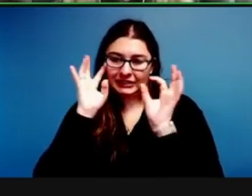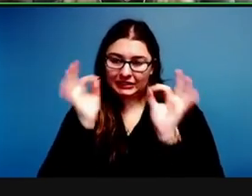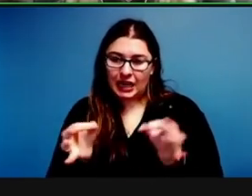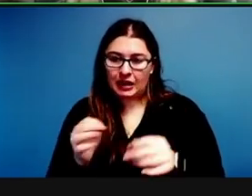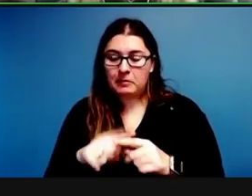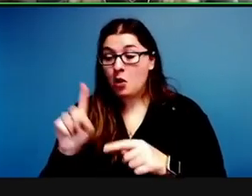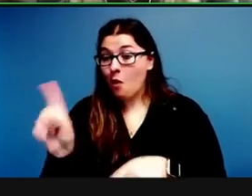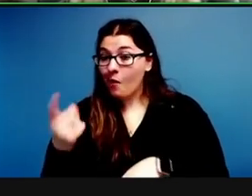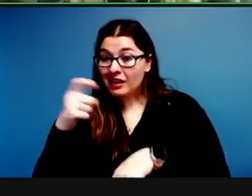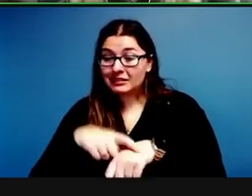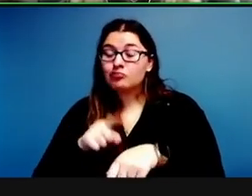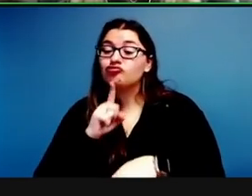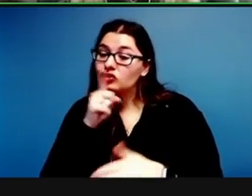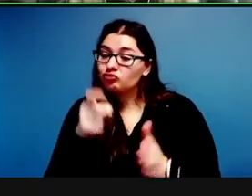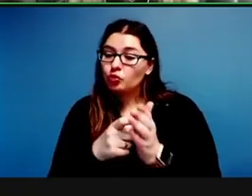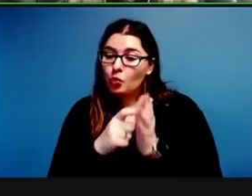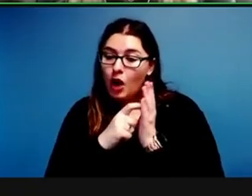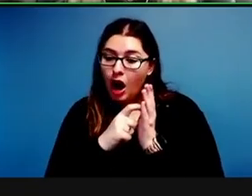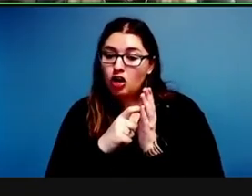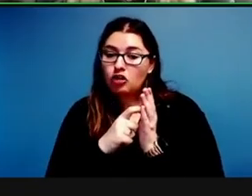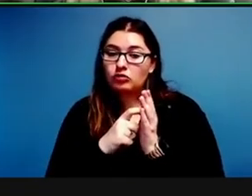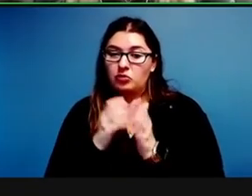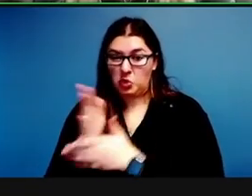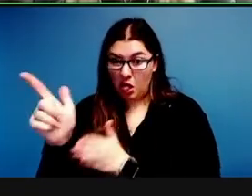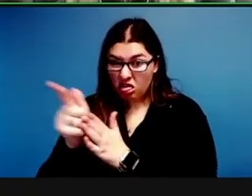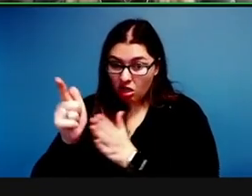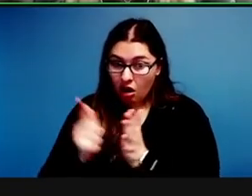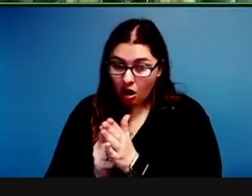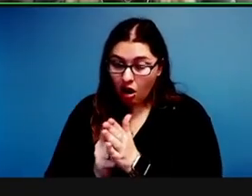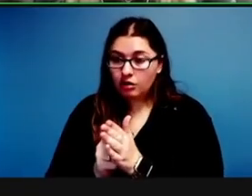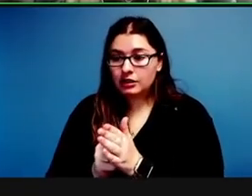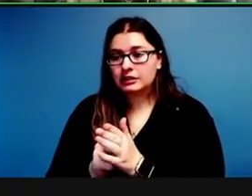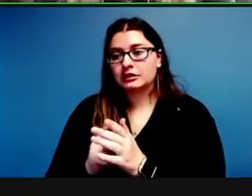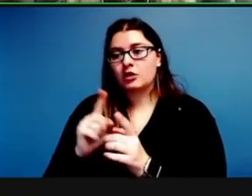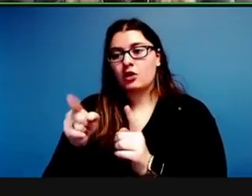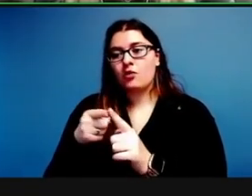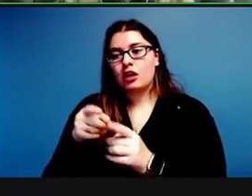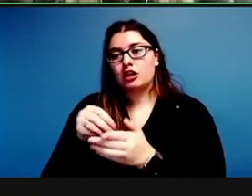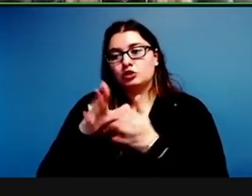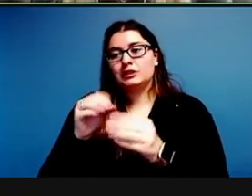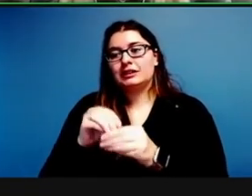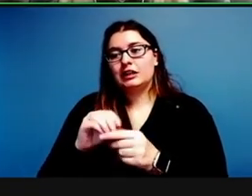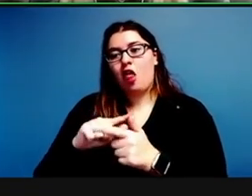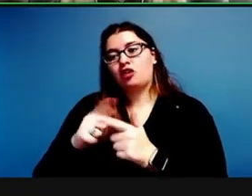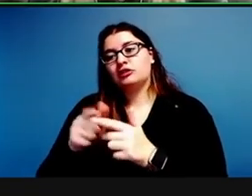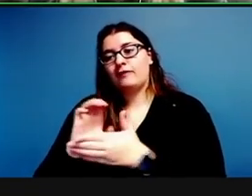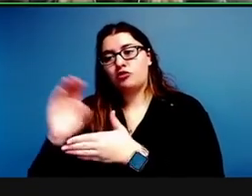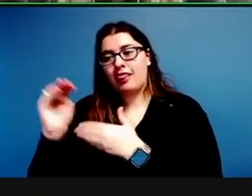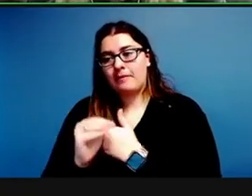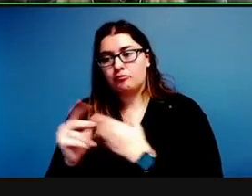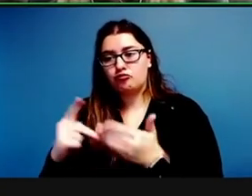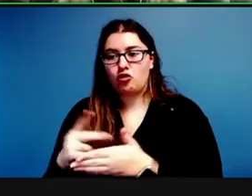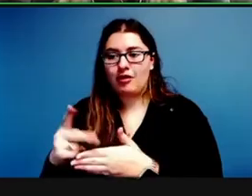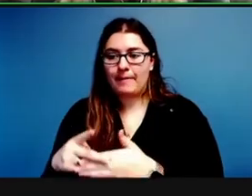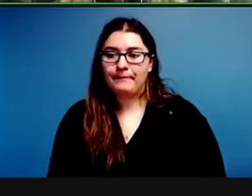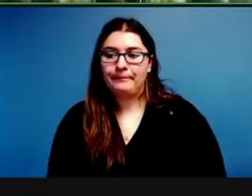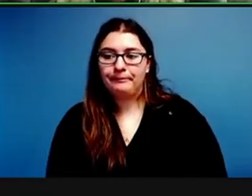time it's truly required by law is when we have a student in an alternative curriculum